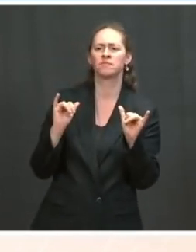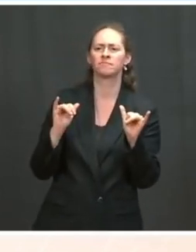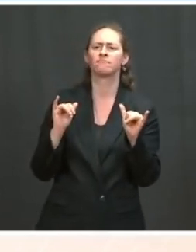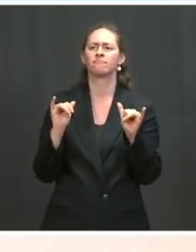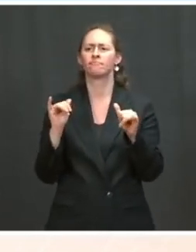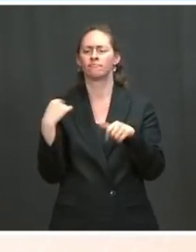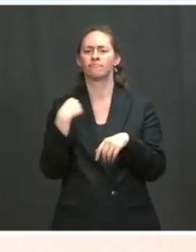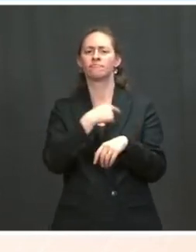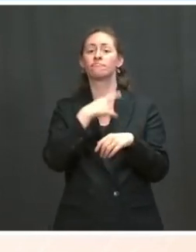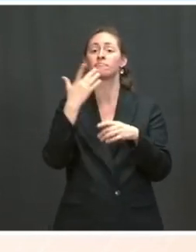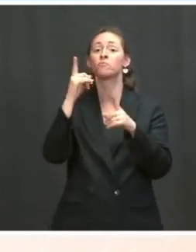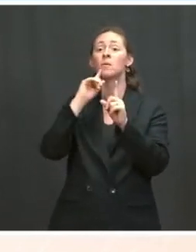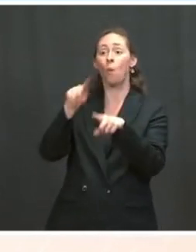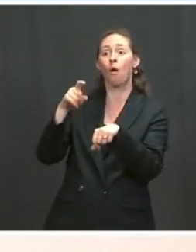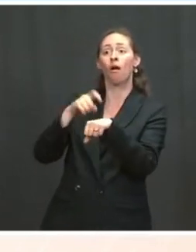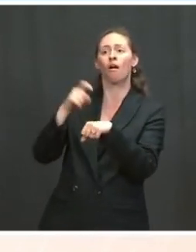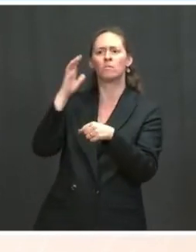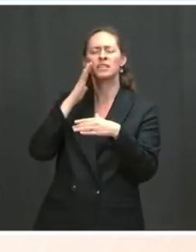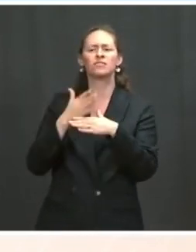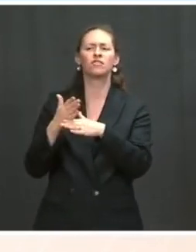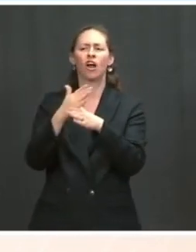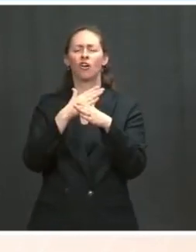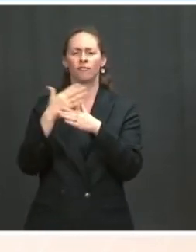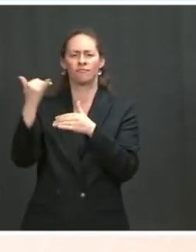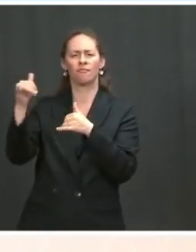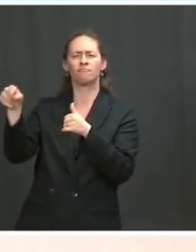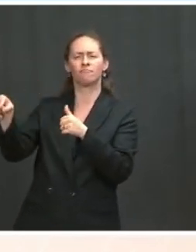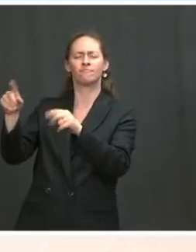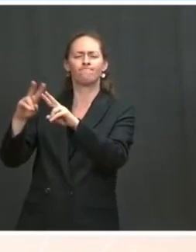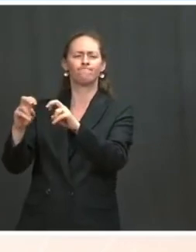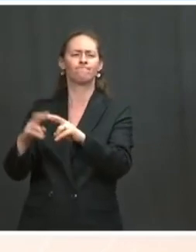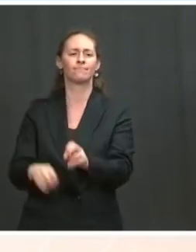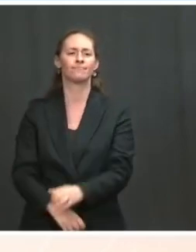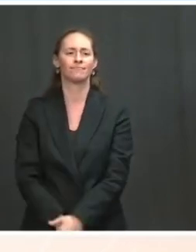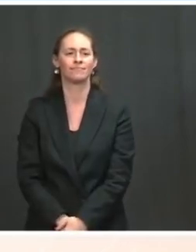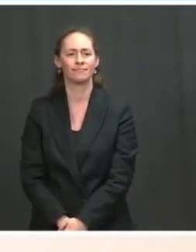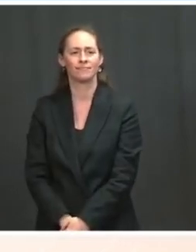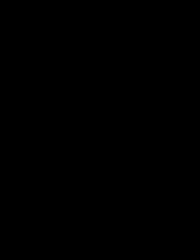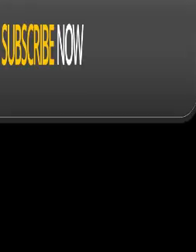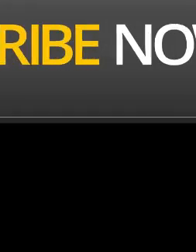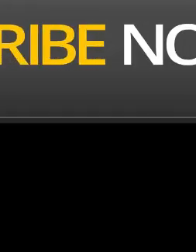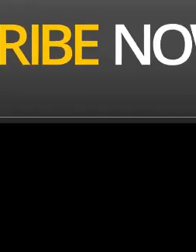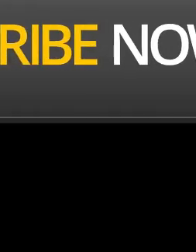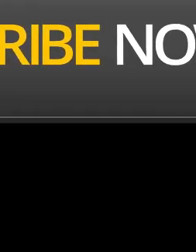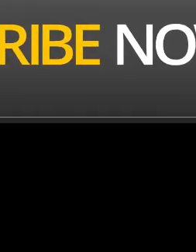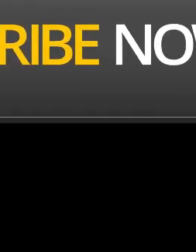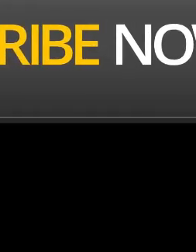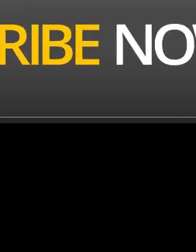appropriate teams are working on finalizing it. Was the president briefed on it? I don't have any update on internal briefings, no. Okay.